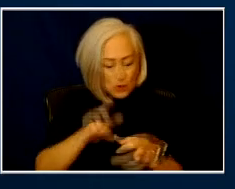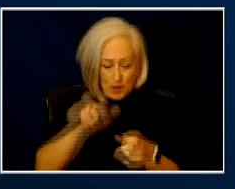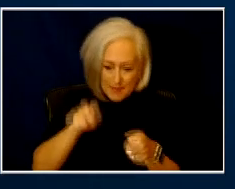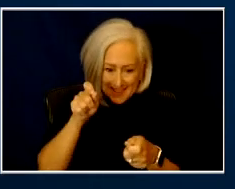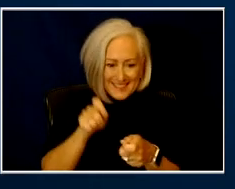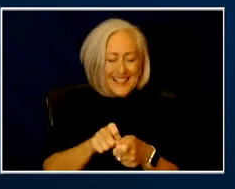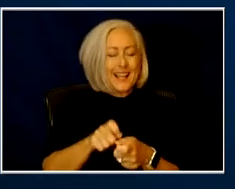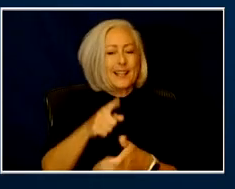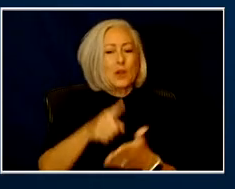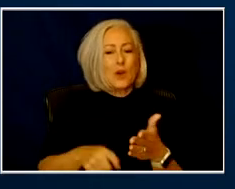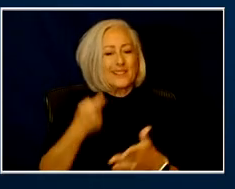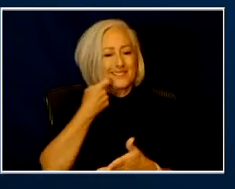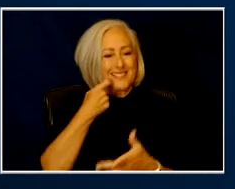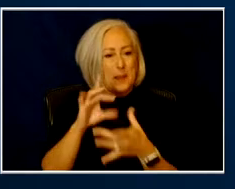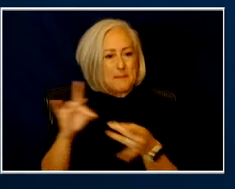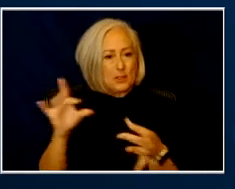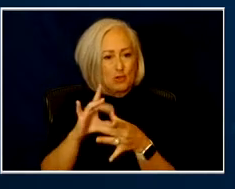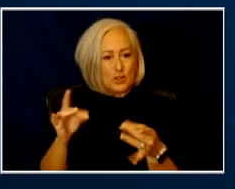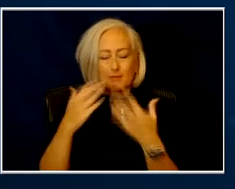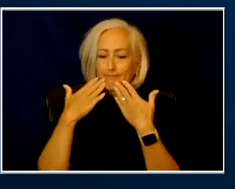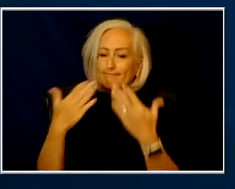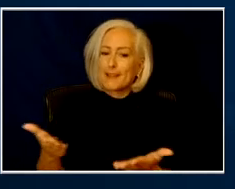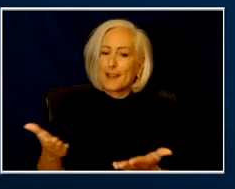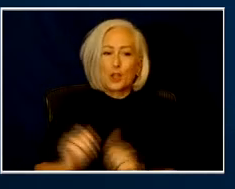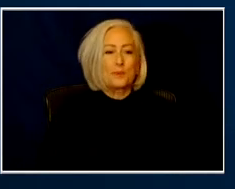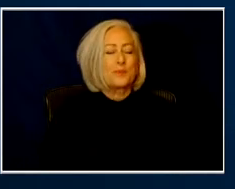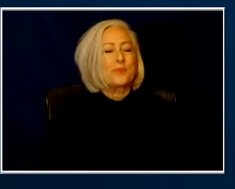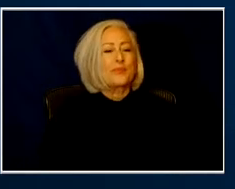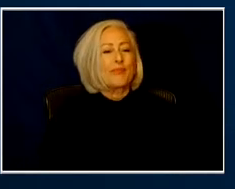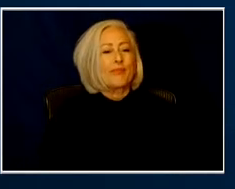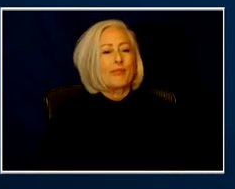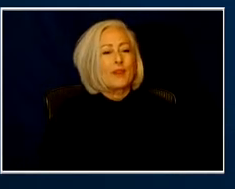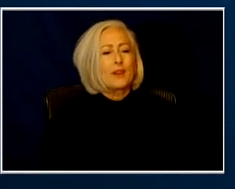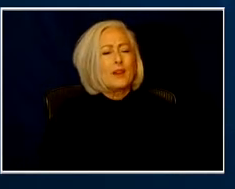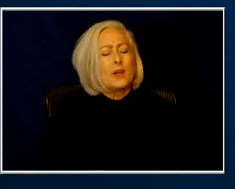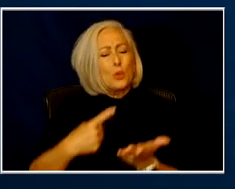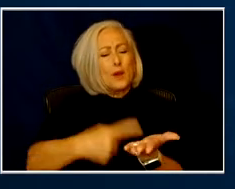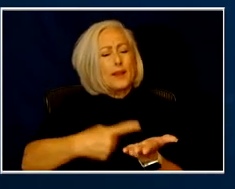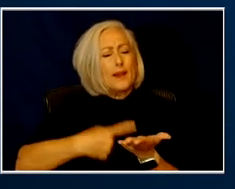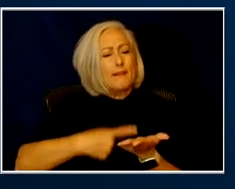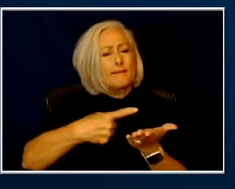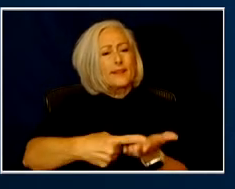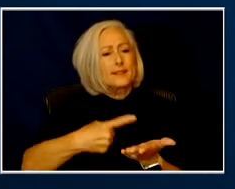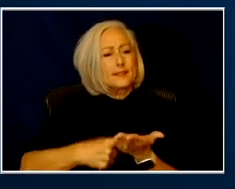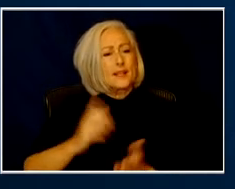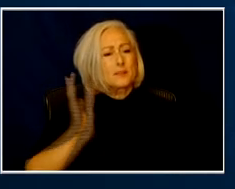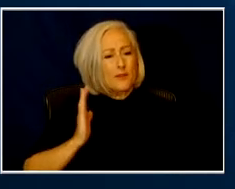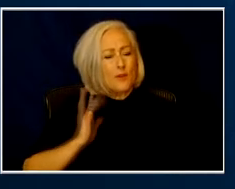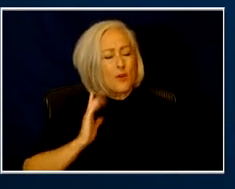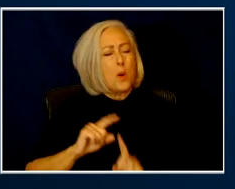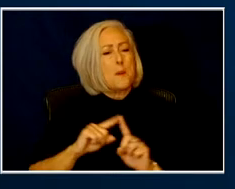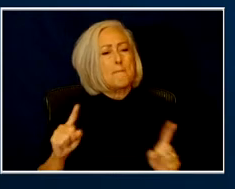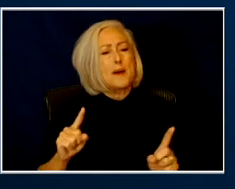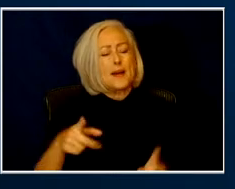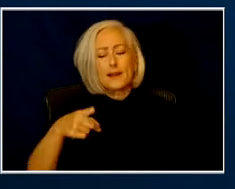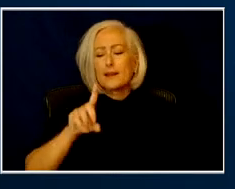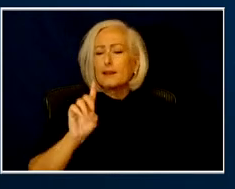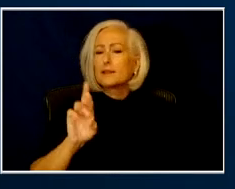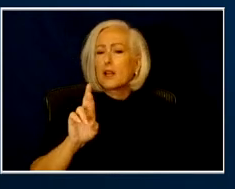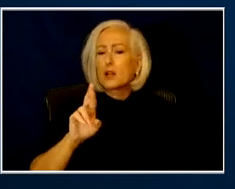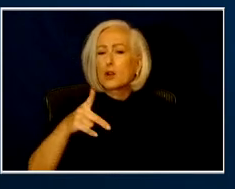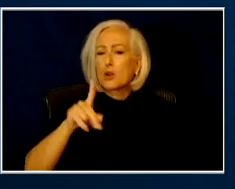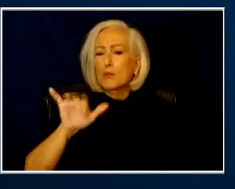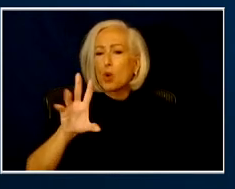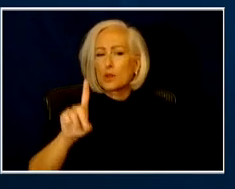doing that in addition we've discussed it from time to time uh but Dr Poland can you please explain what we mean by bivalent